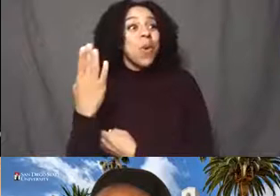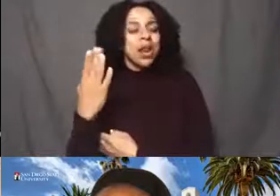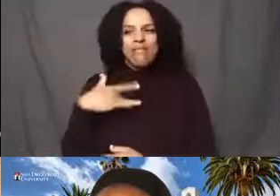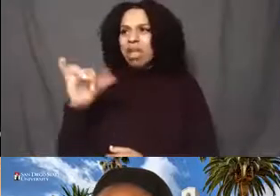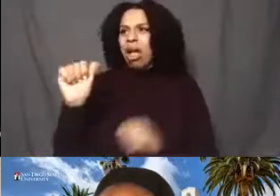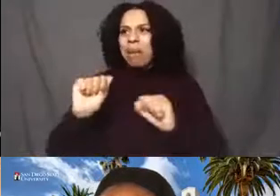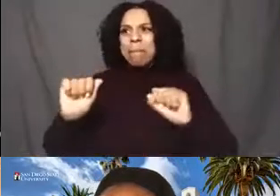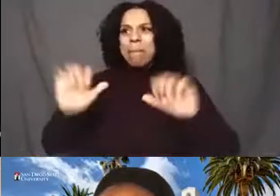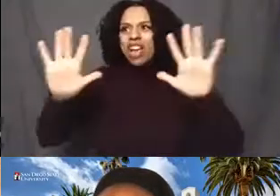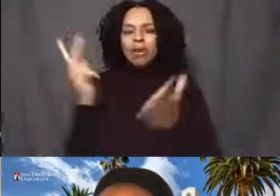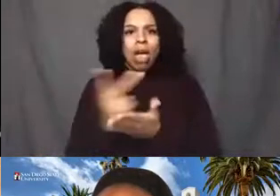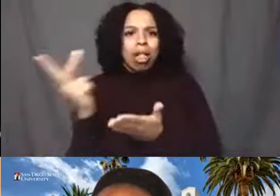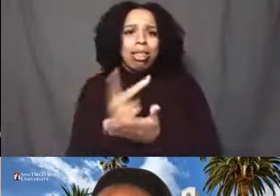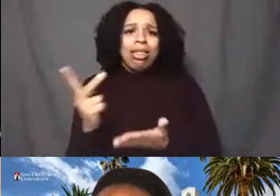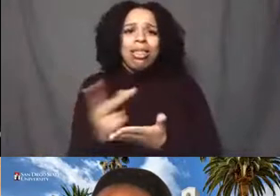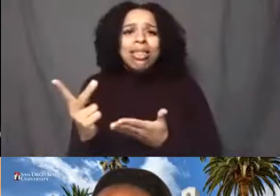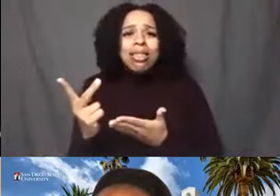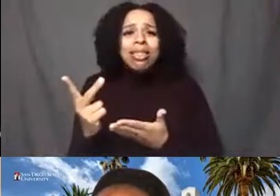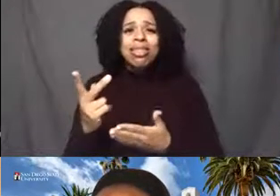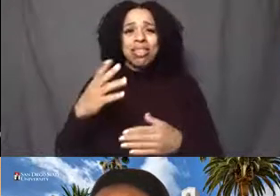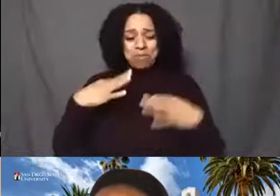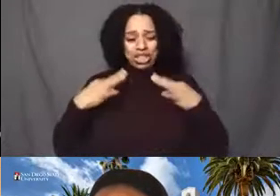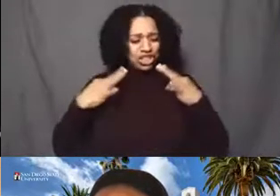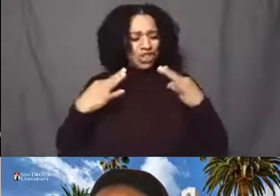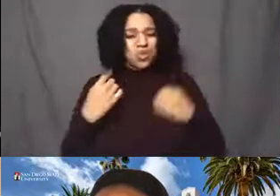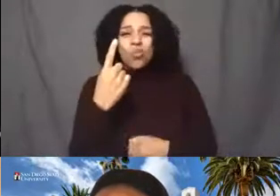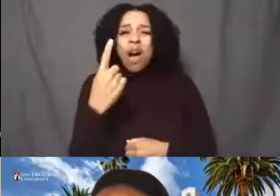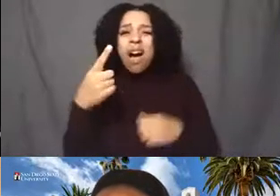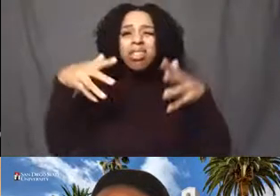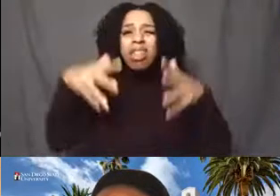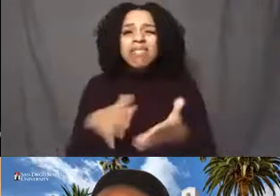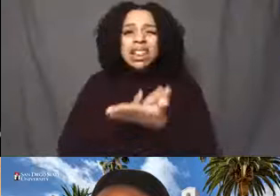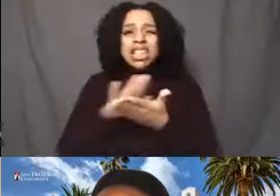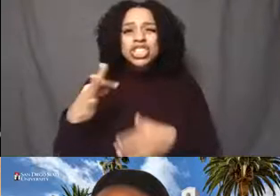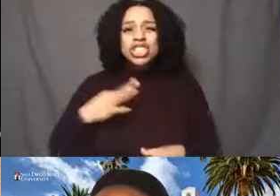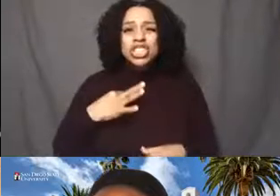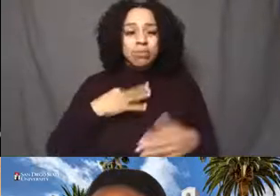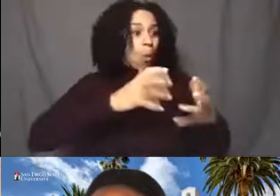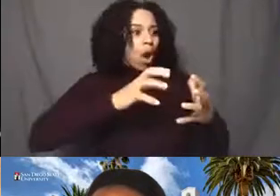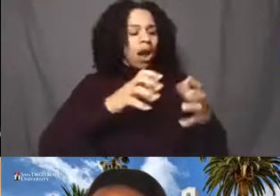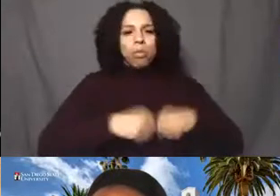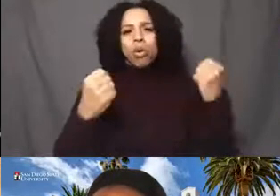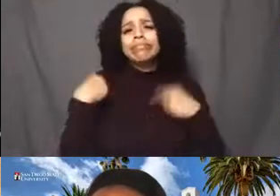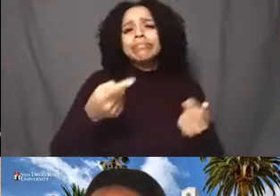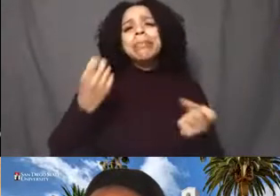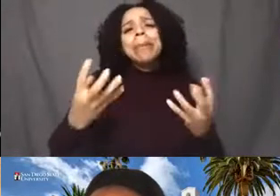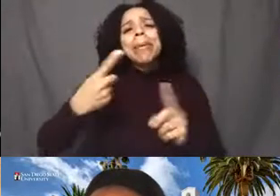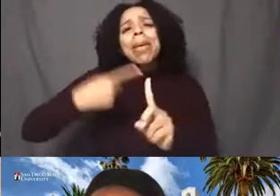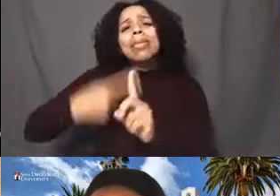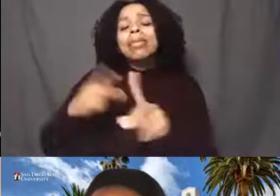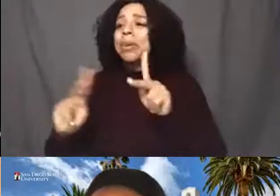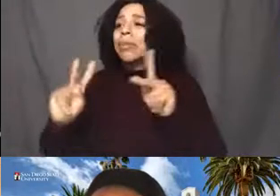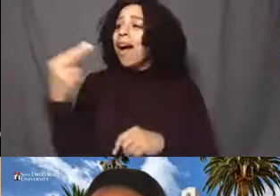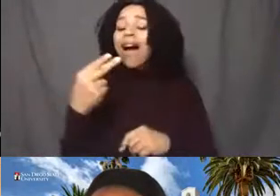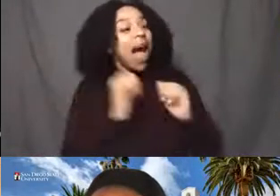This sadness is the only clean shirt I have left and my washing machine has been broken for months. When people ask me how I'm doing, I want to say that my daughter's 5 years old and I'm